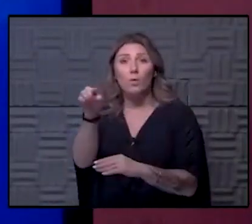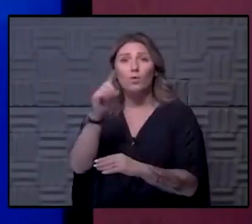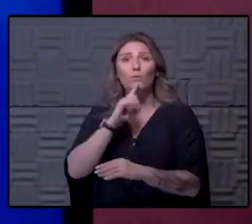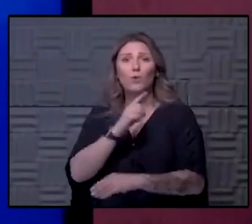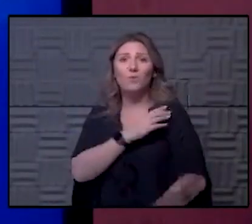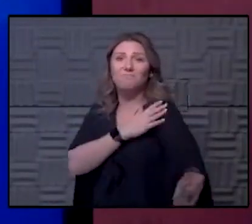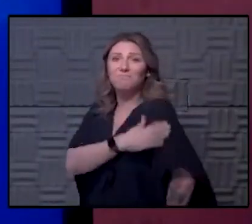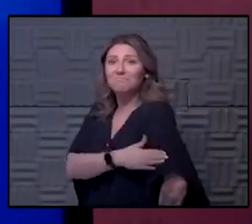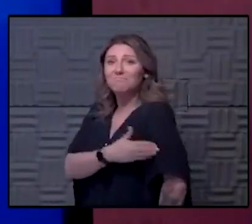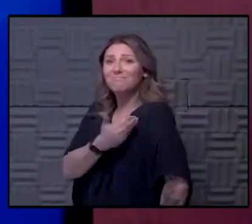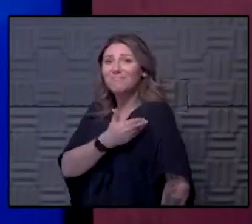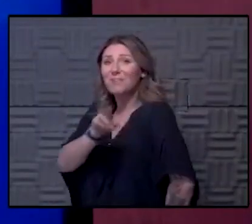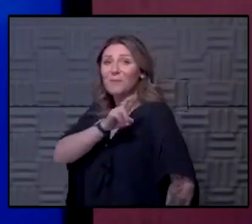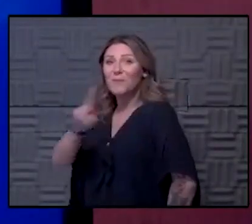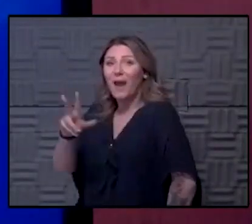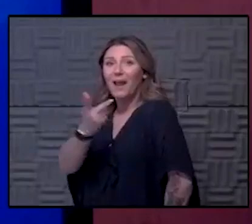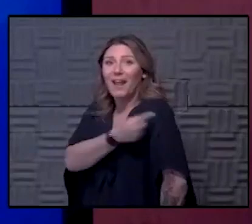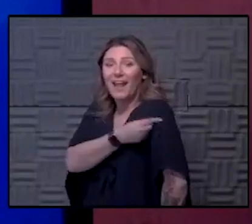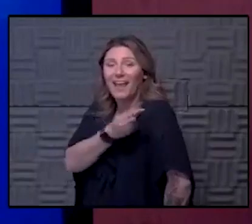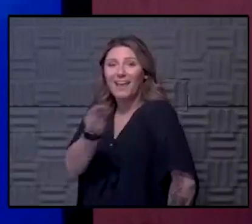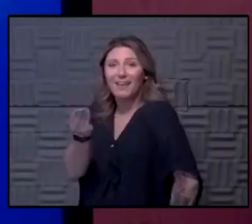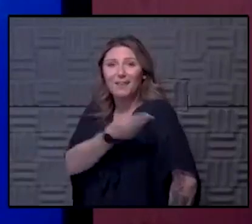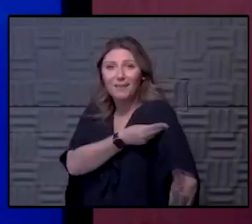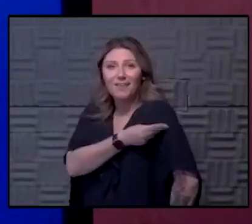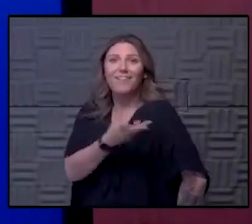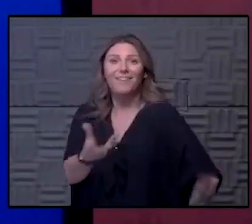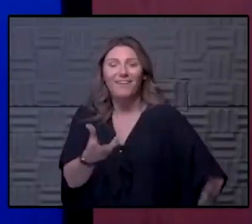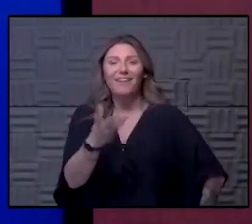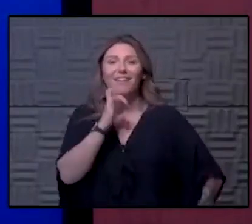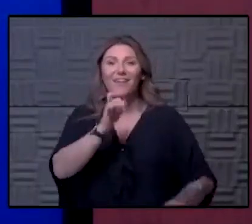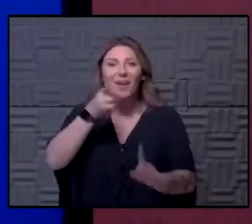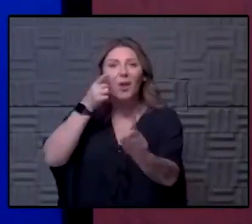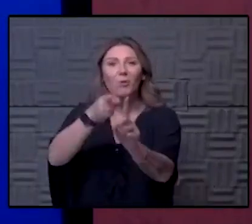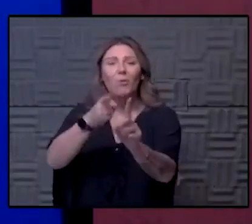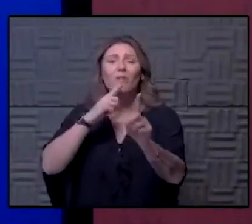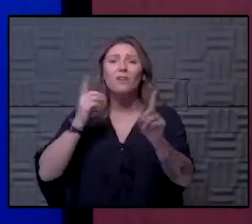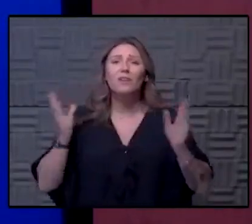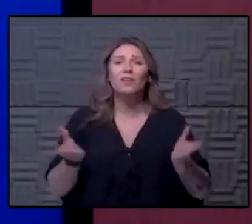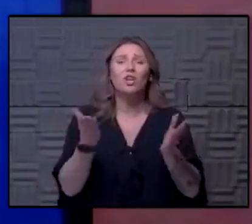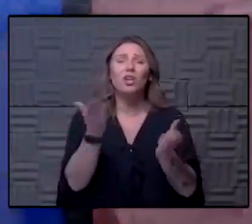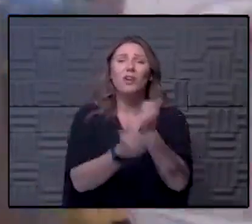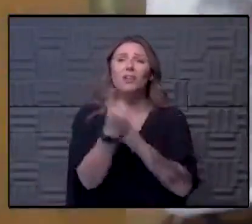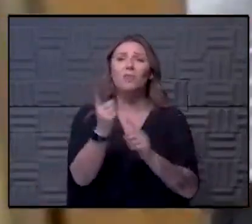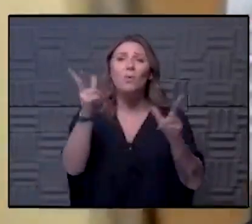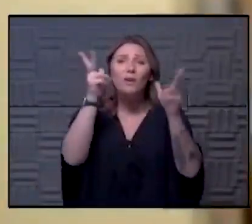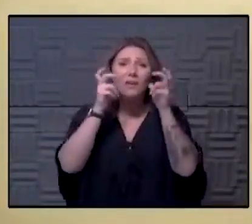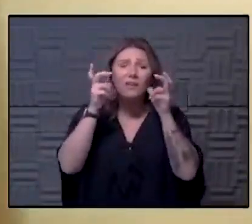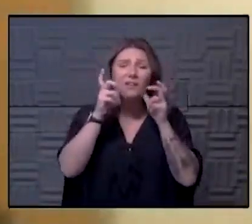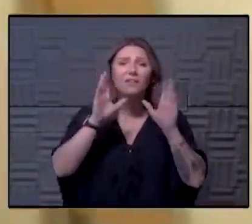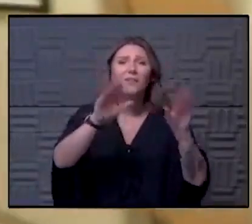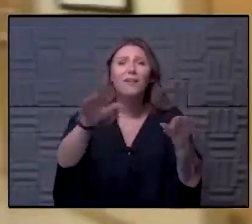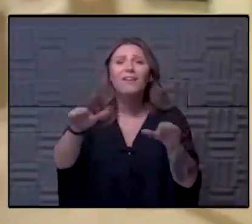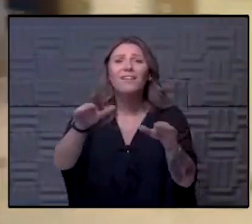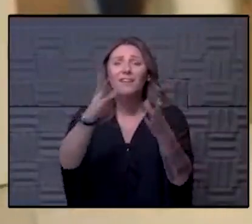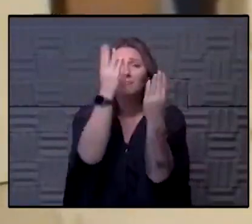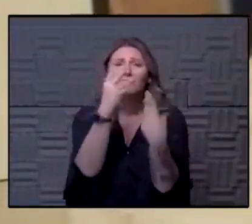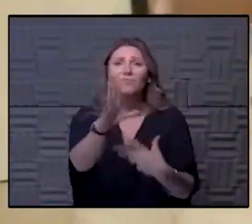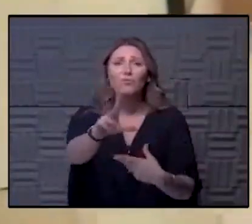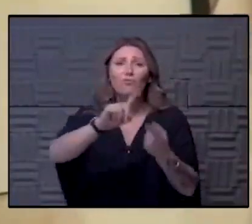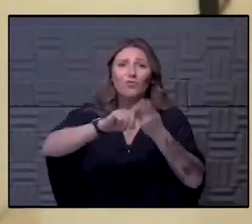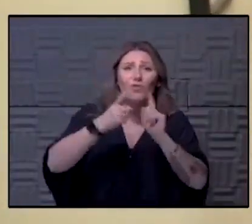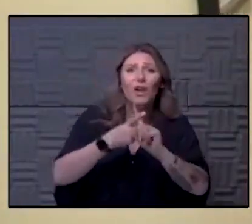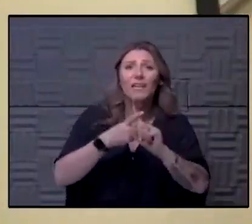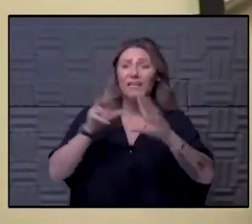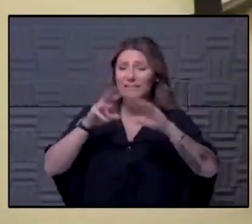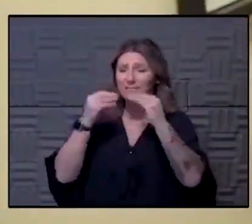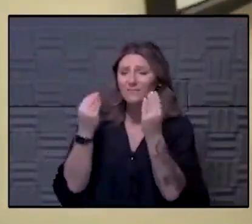let us help you. And to that point, I want to encourage everyone listening to tell your friends, family, and neighbors